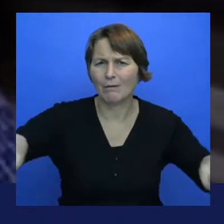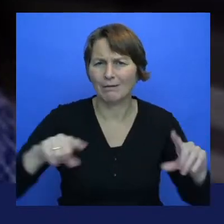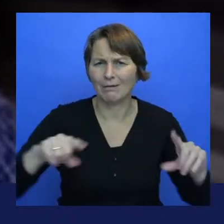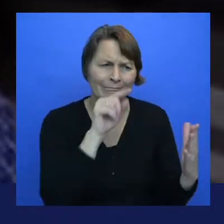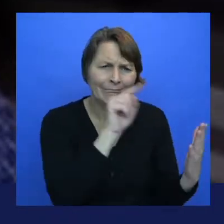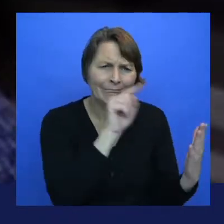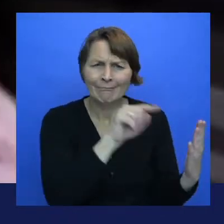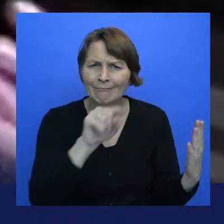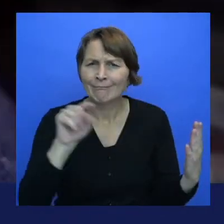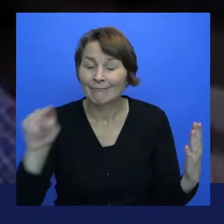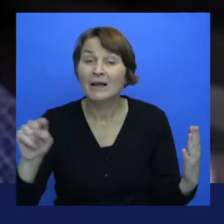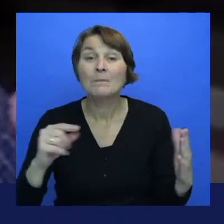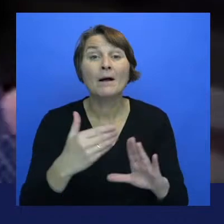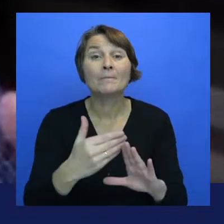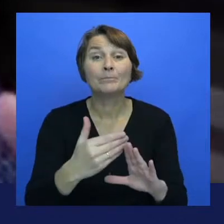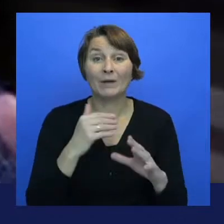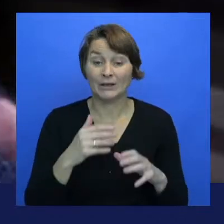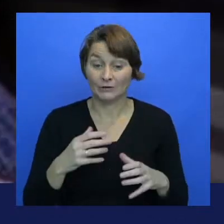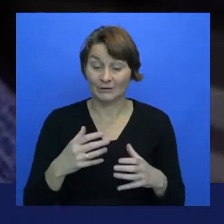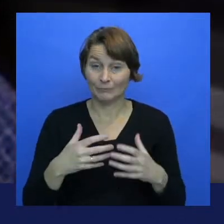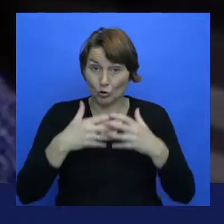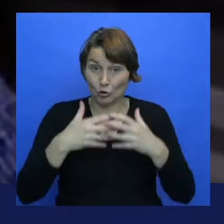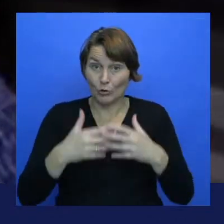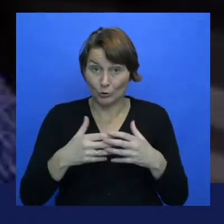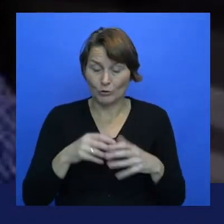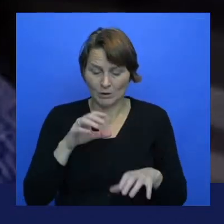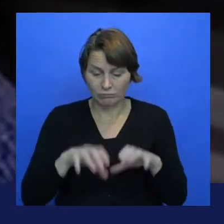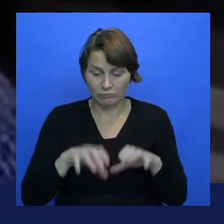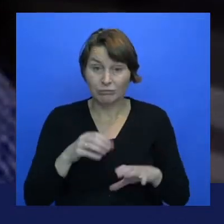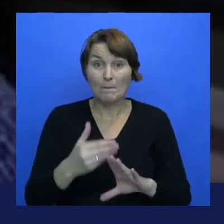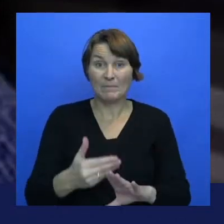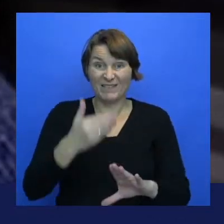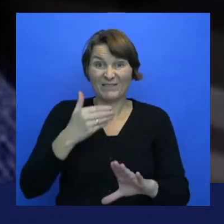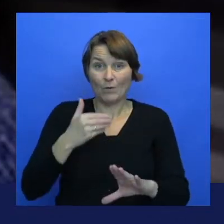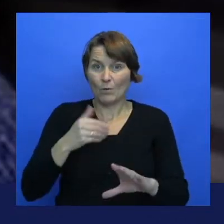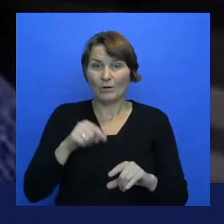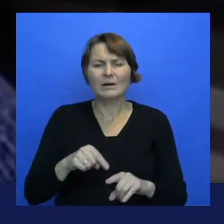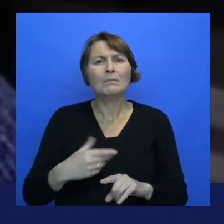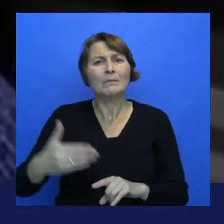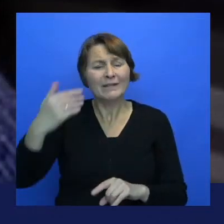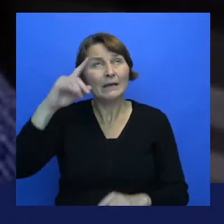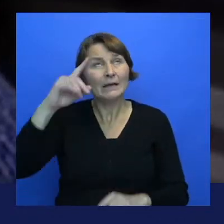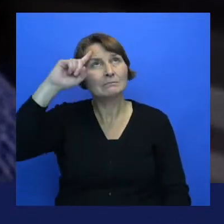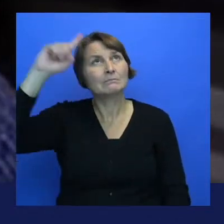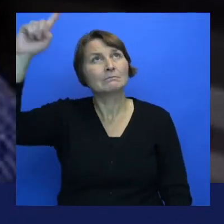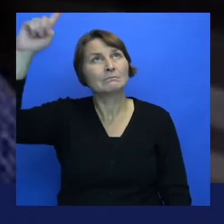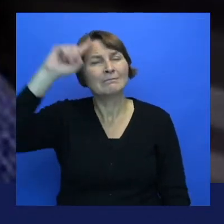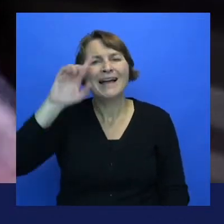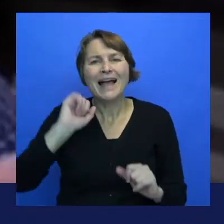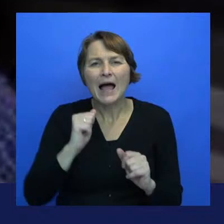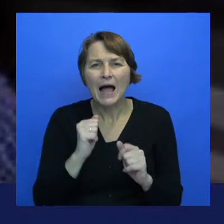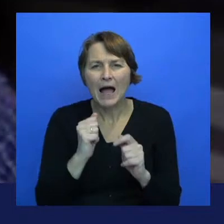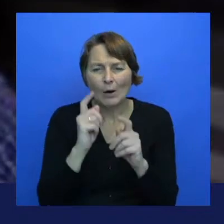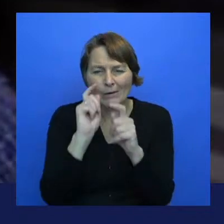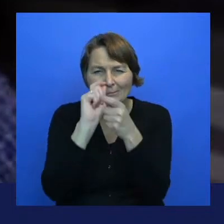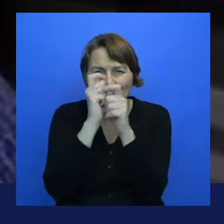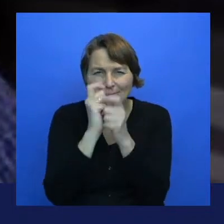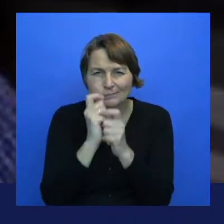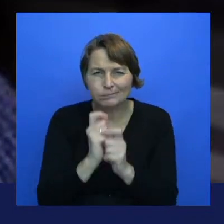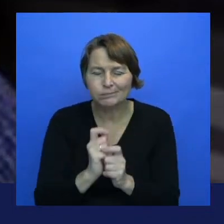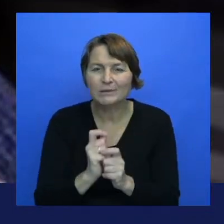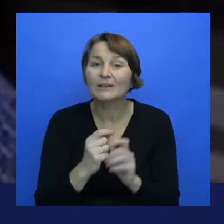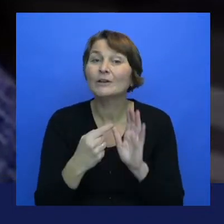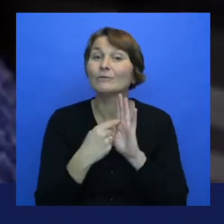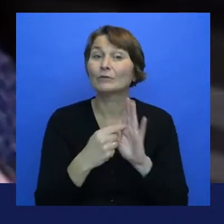hardware could do the computations, they had built the models for computation, right? The Turing complete